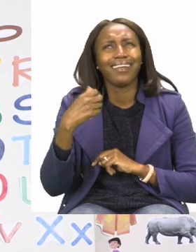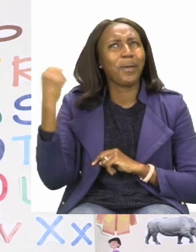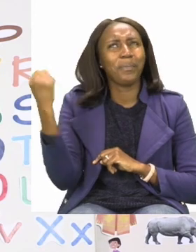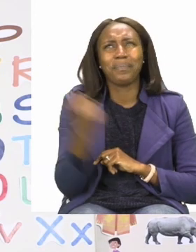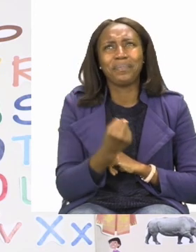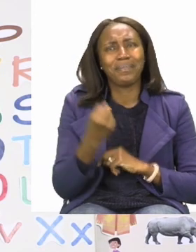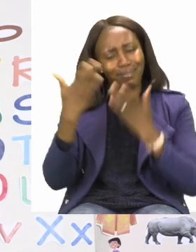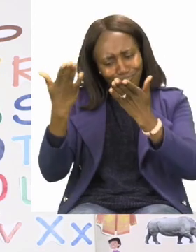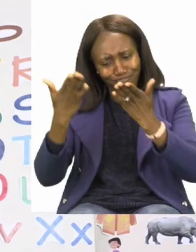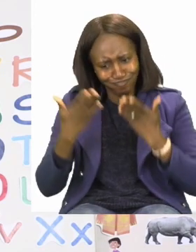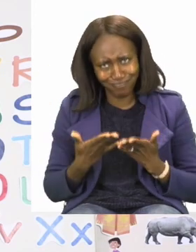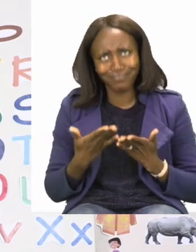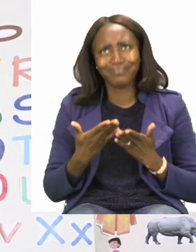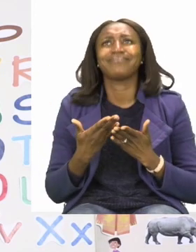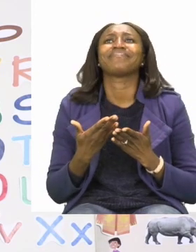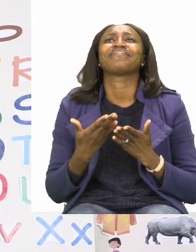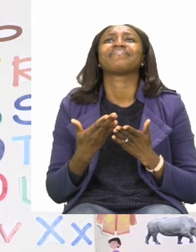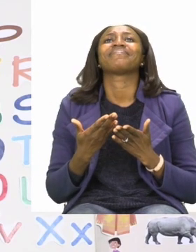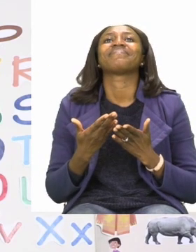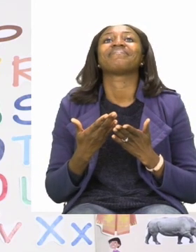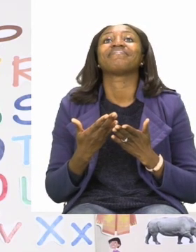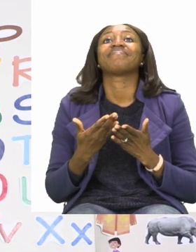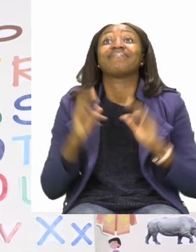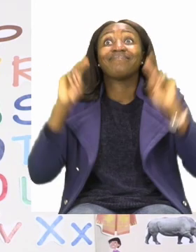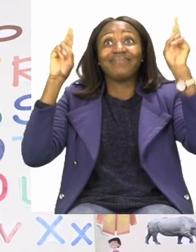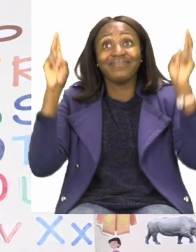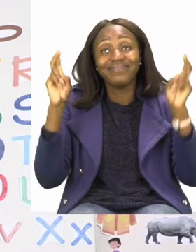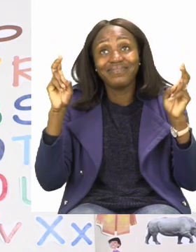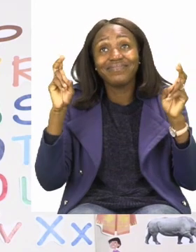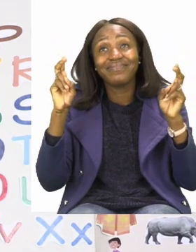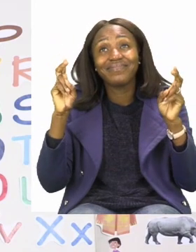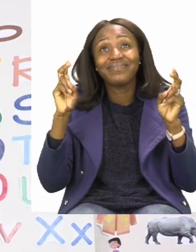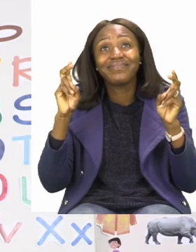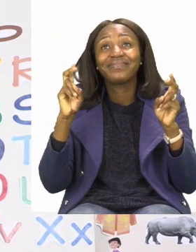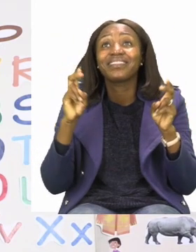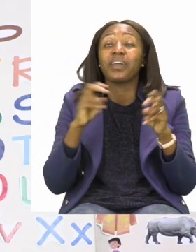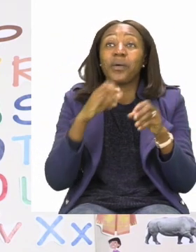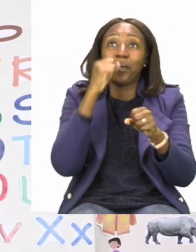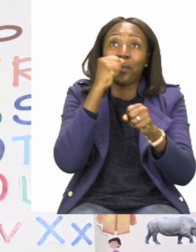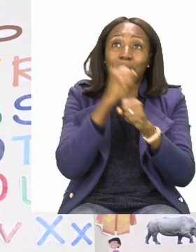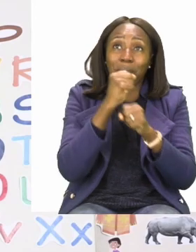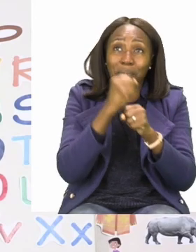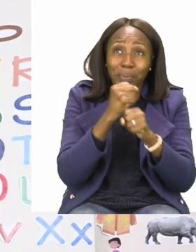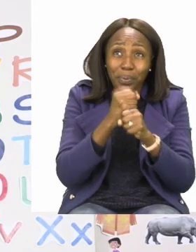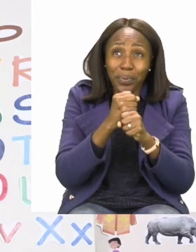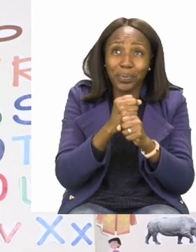much for joining me today. Our theme this week is